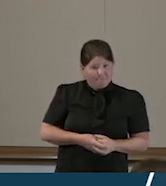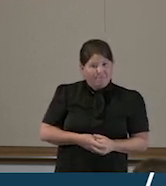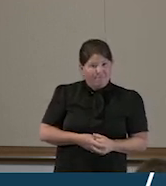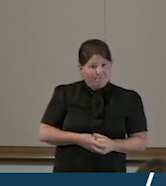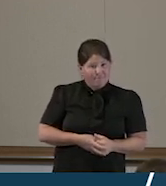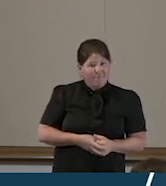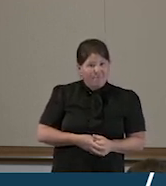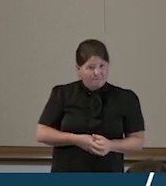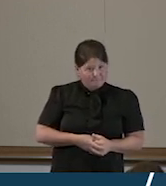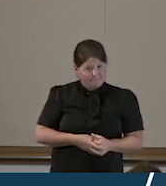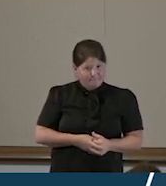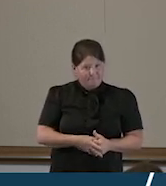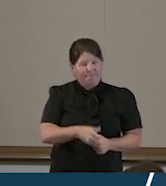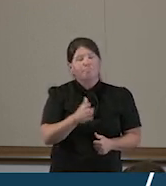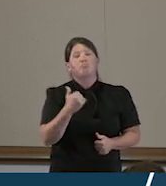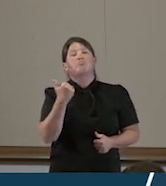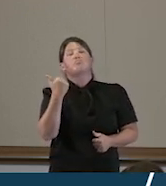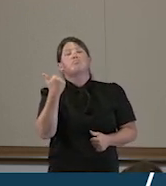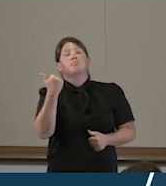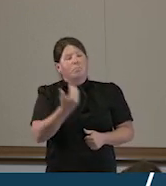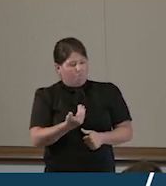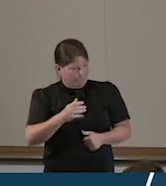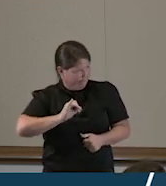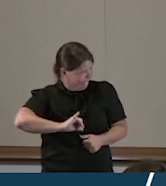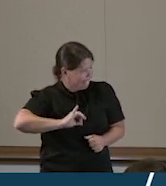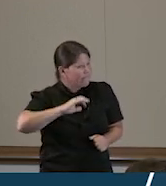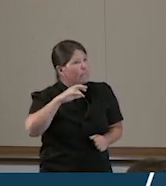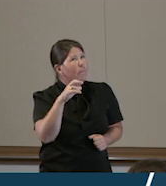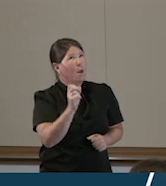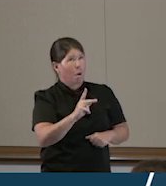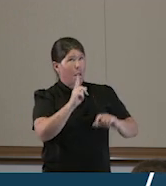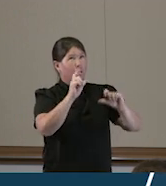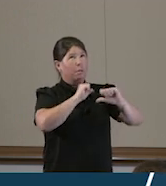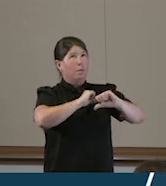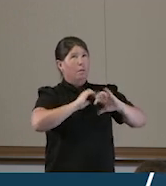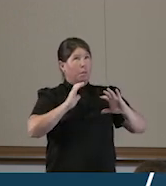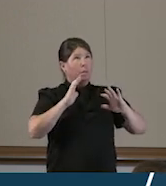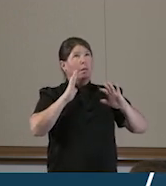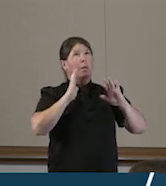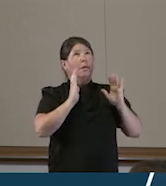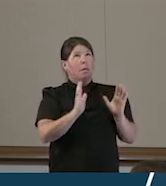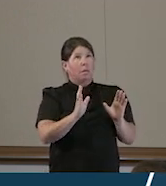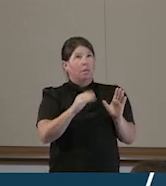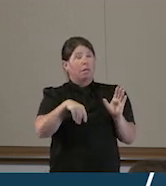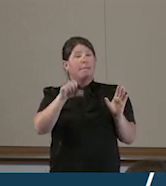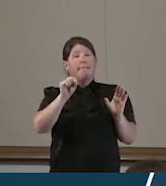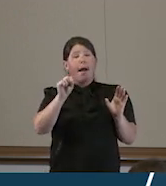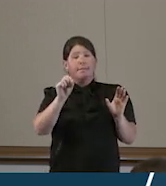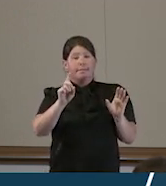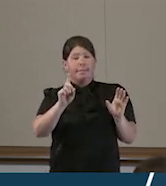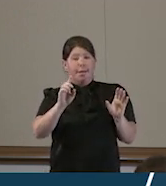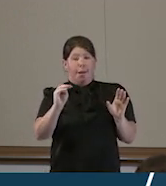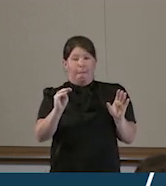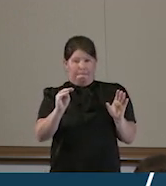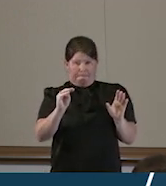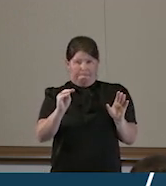in reference to the SDM Mm-hmm. versus like other legal